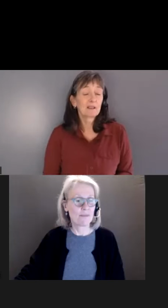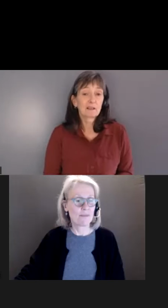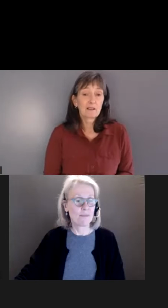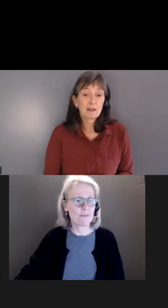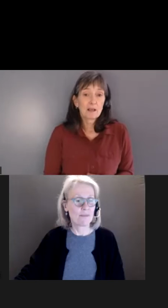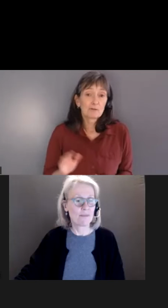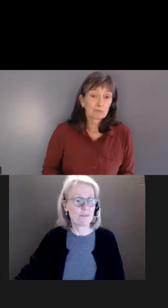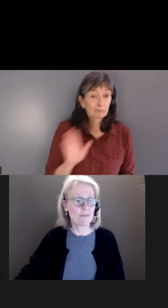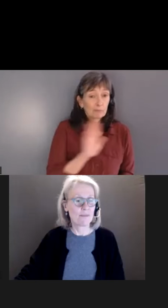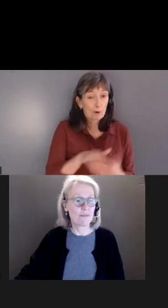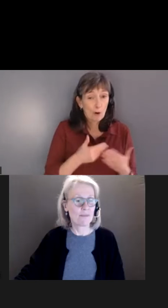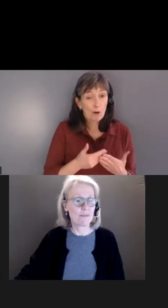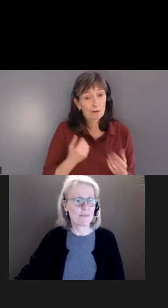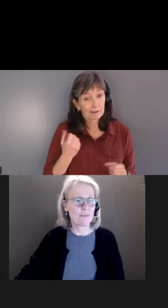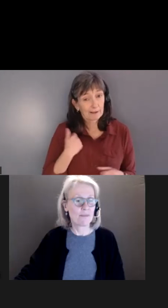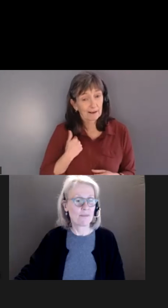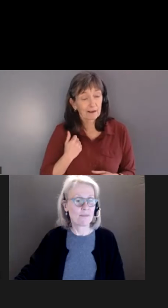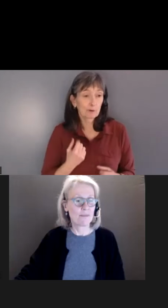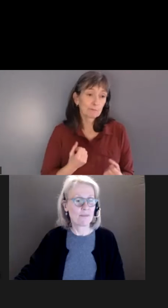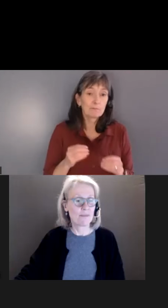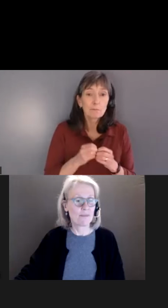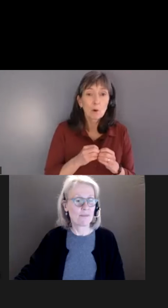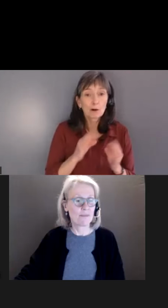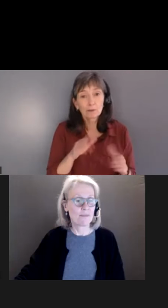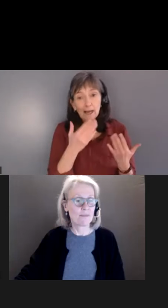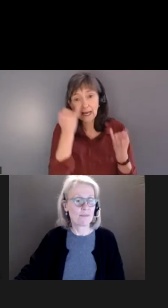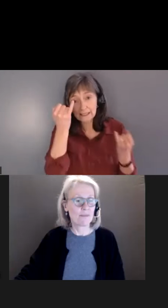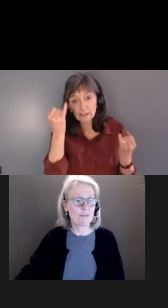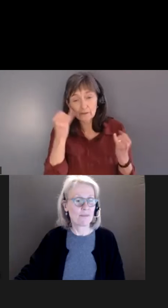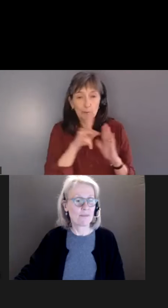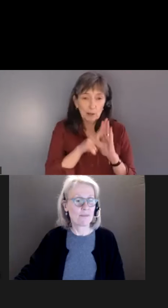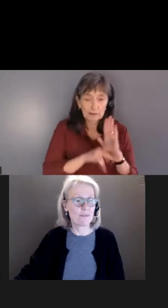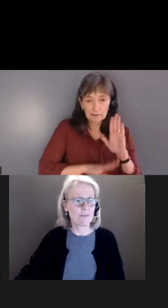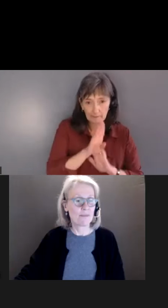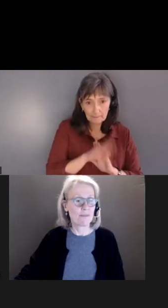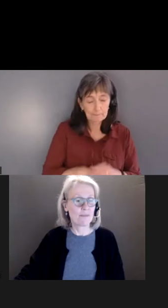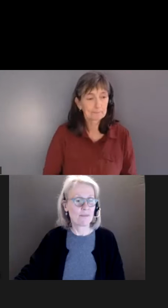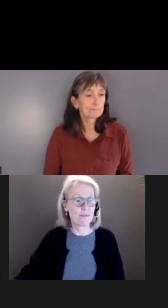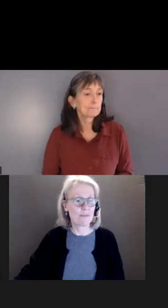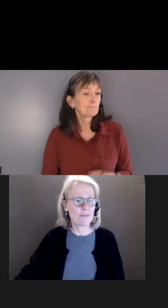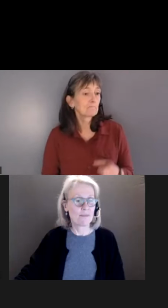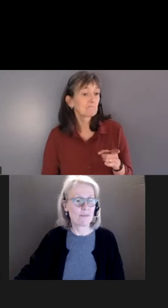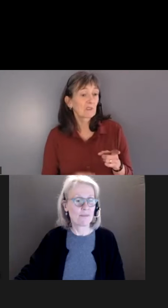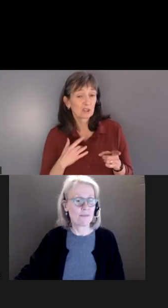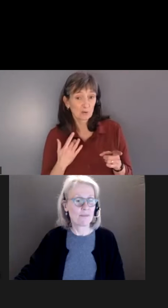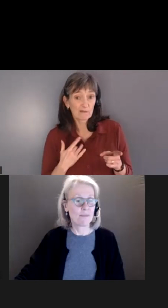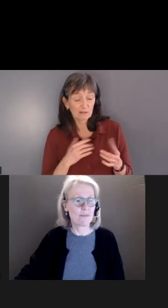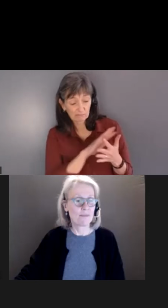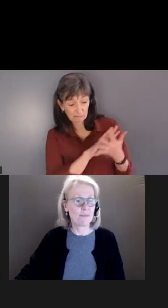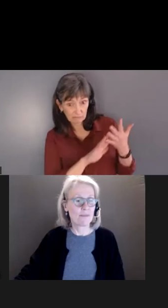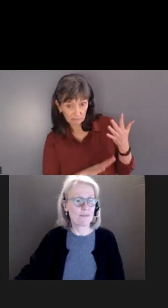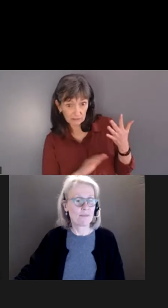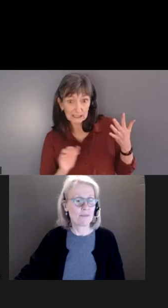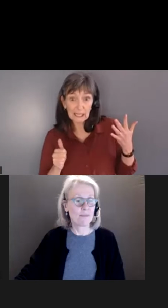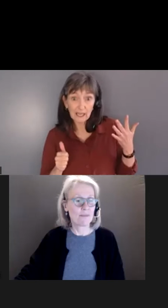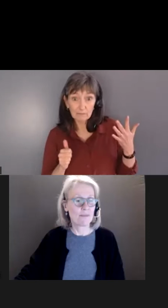across Canada. So by working to implement these suggested changes, we think that governments can give all Canadians a better chance to